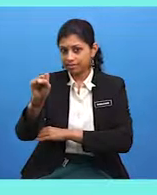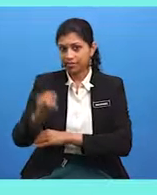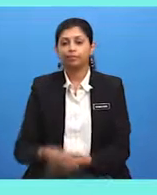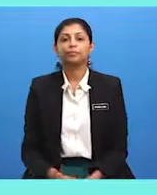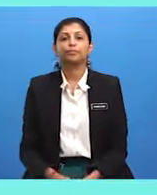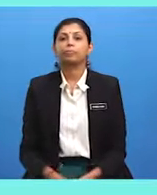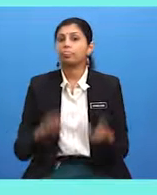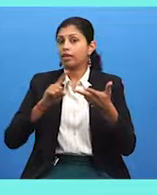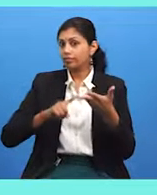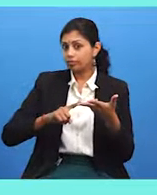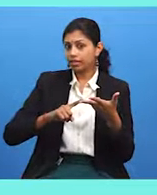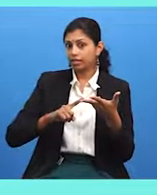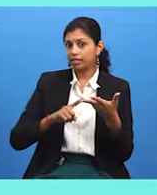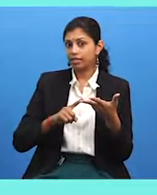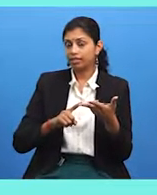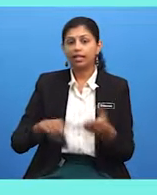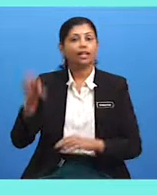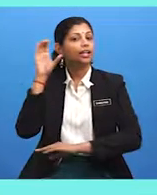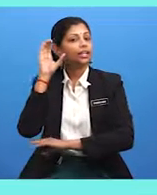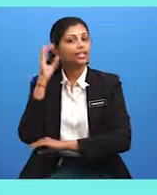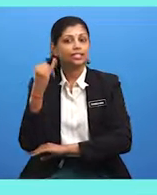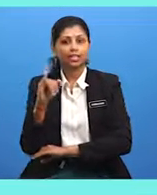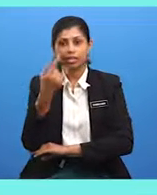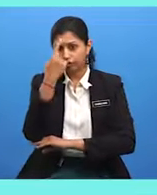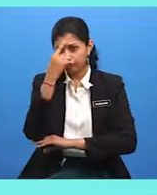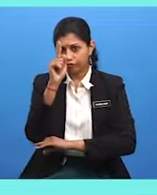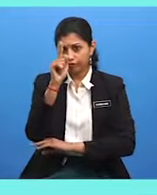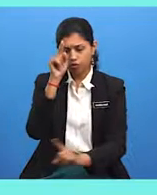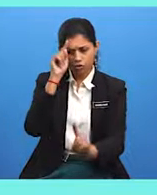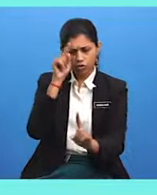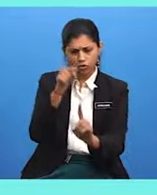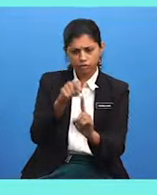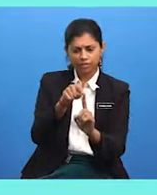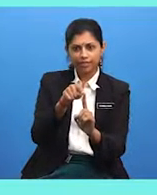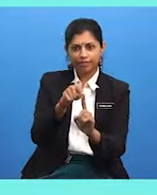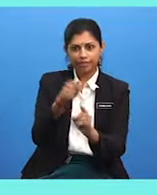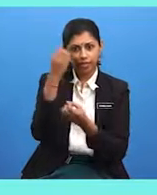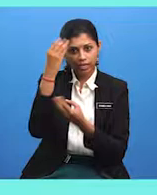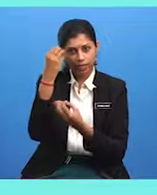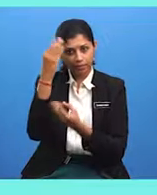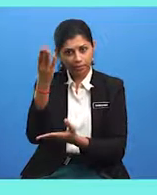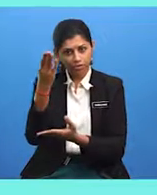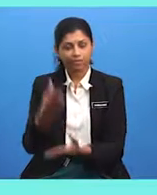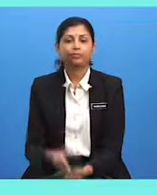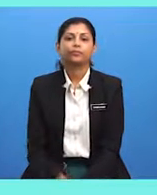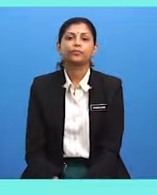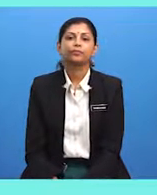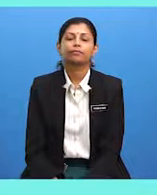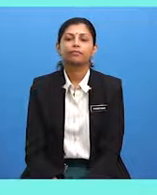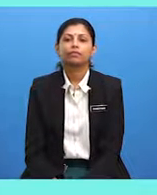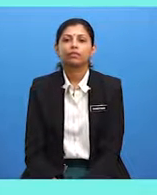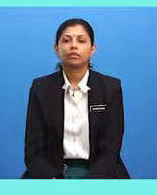details. And 3. Listening for specific information.